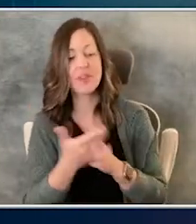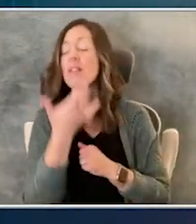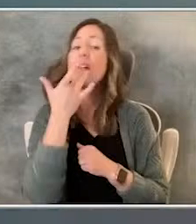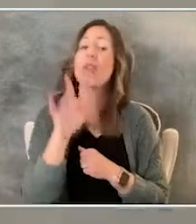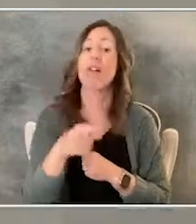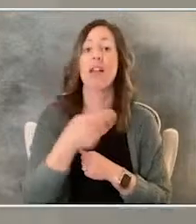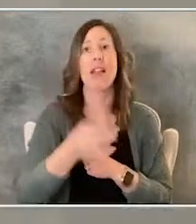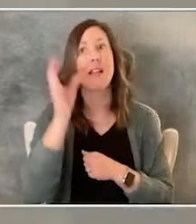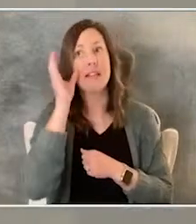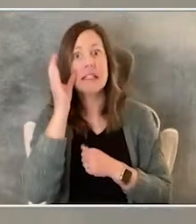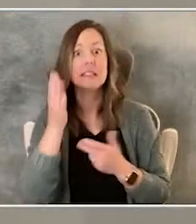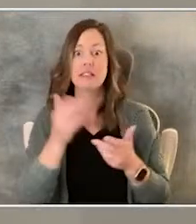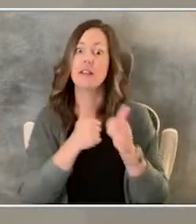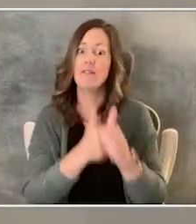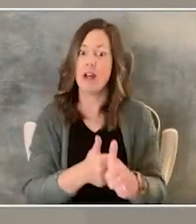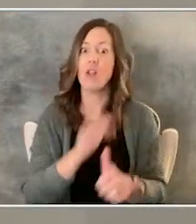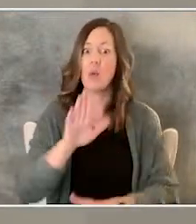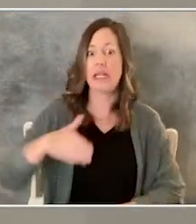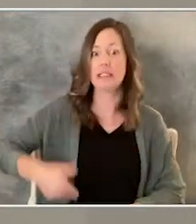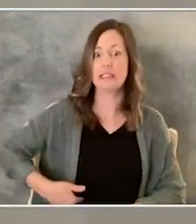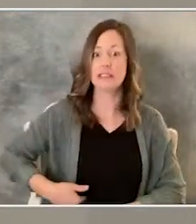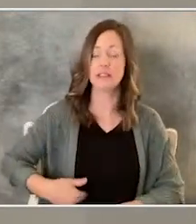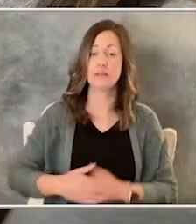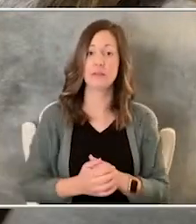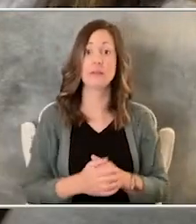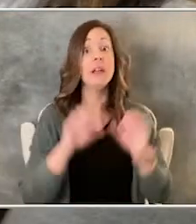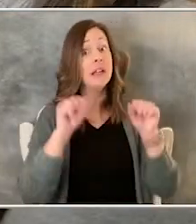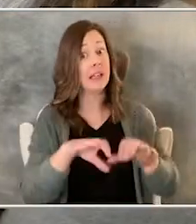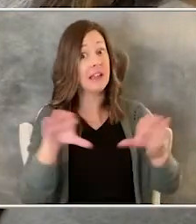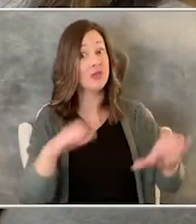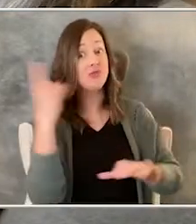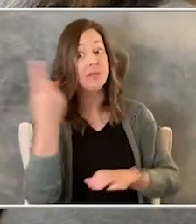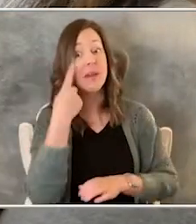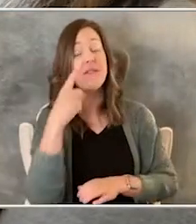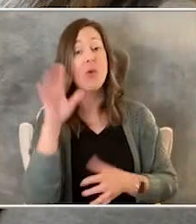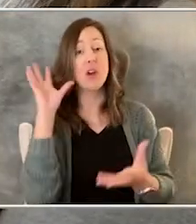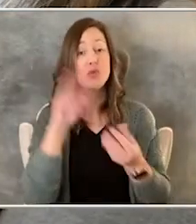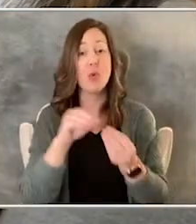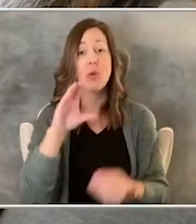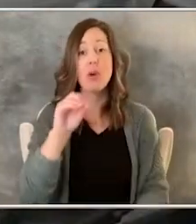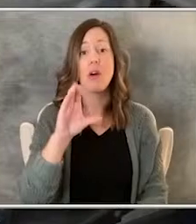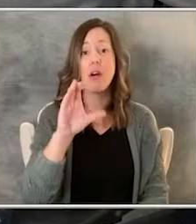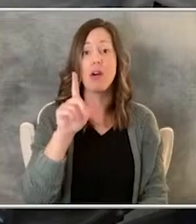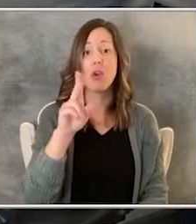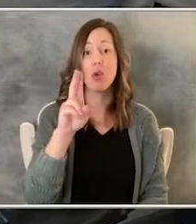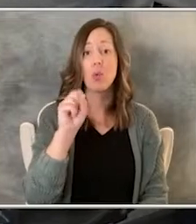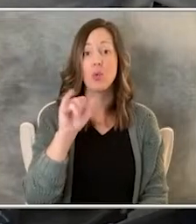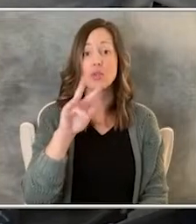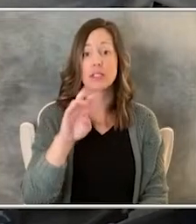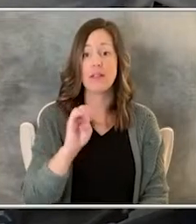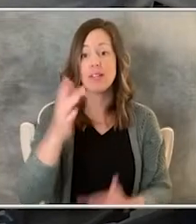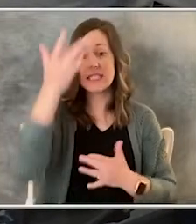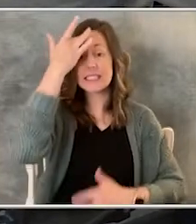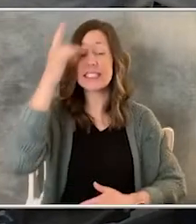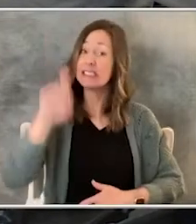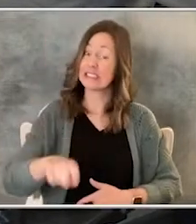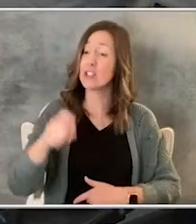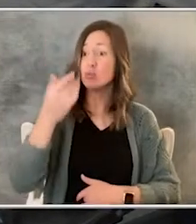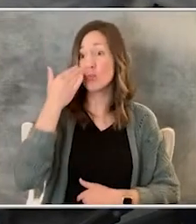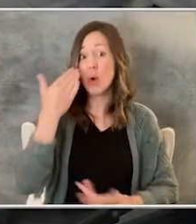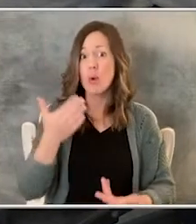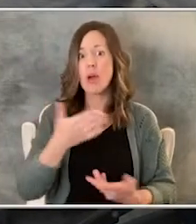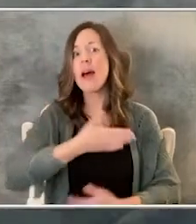it was essentially kind of a downward progress, kind of get your affairs in order. It was August